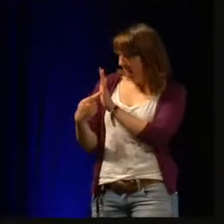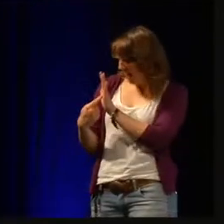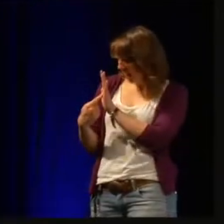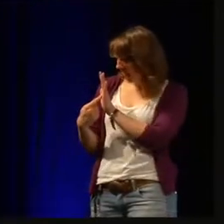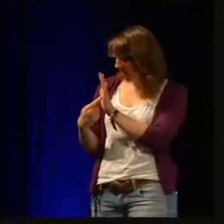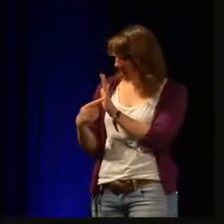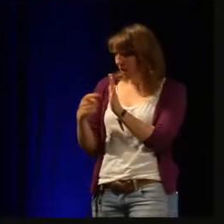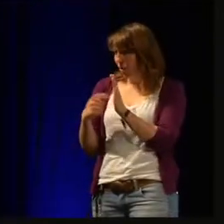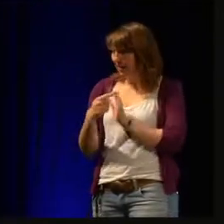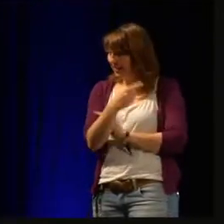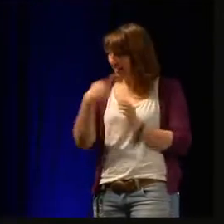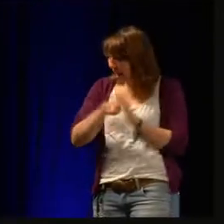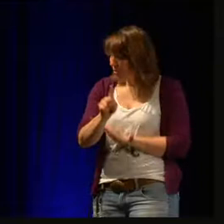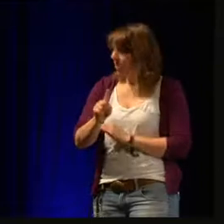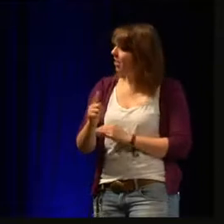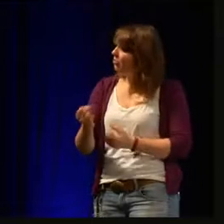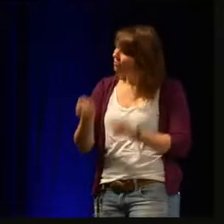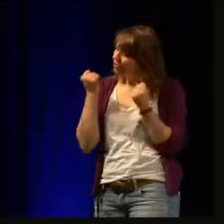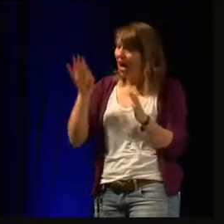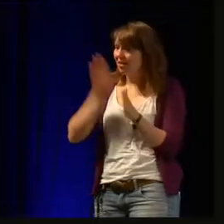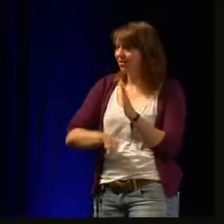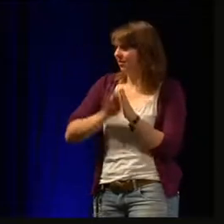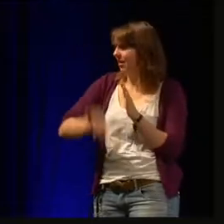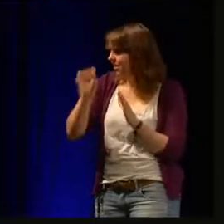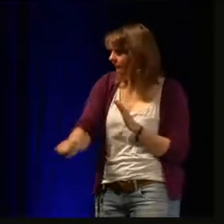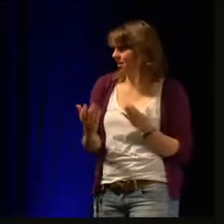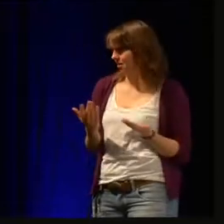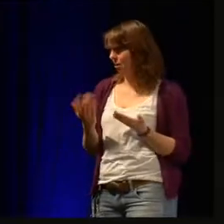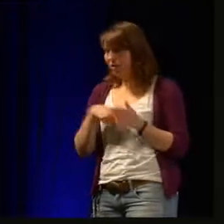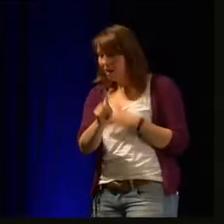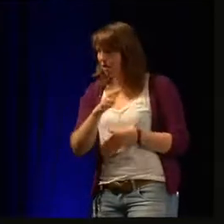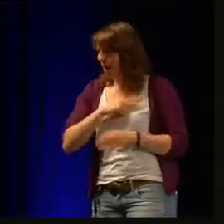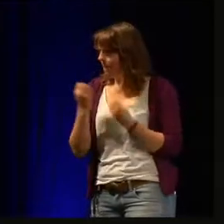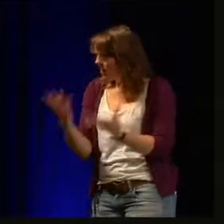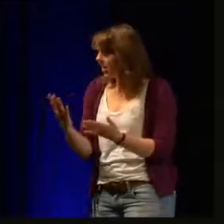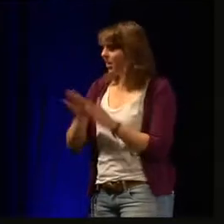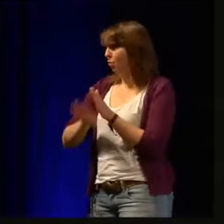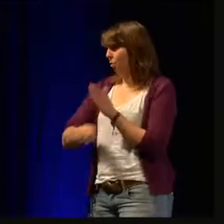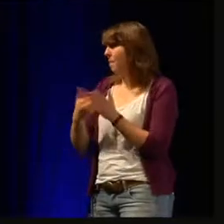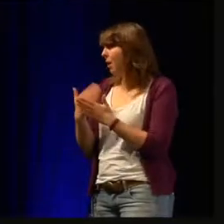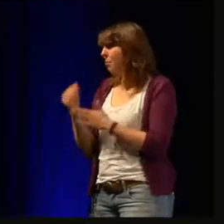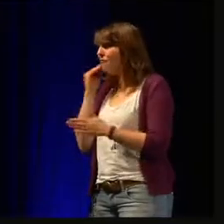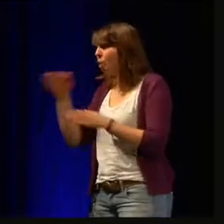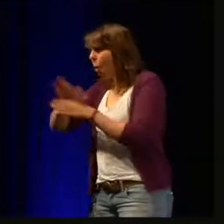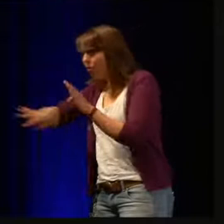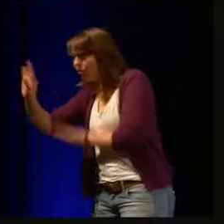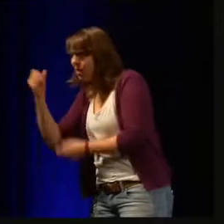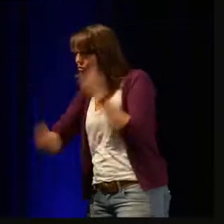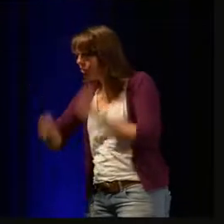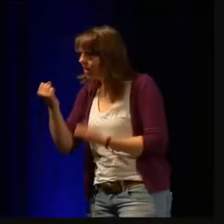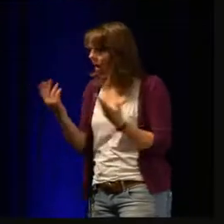interest. We show this because it gives a lot of possibilities of discriminating